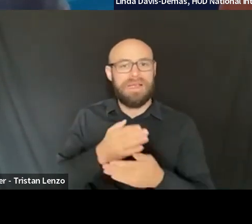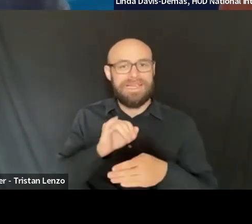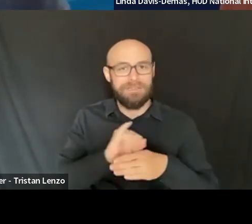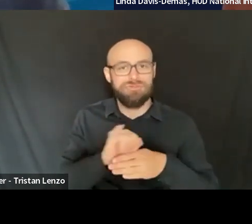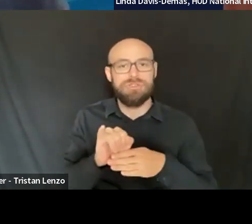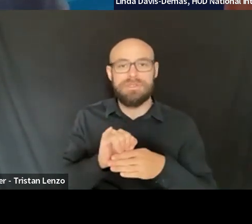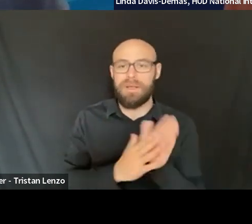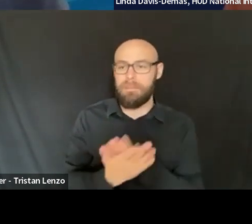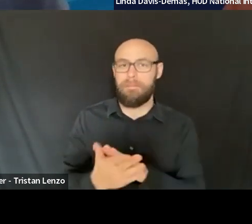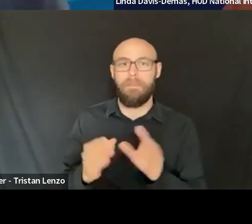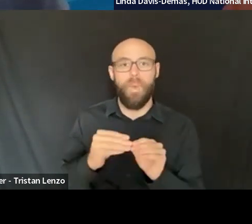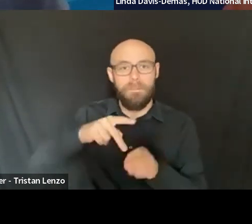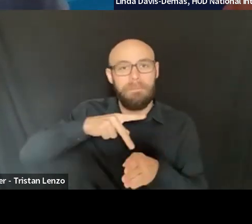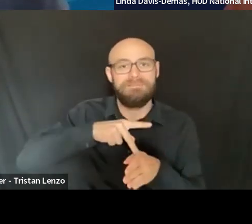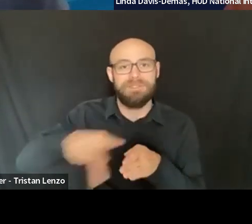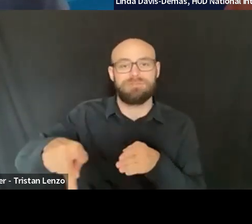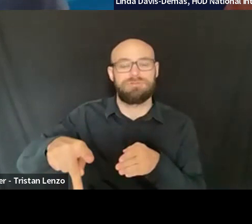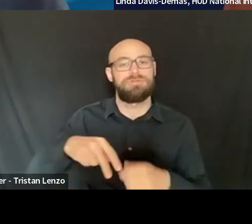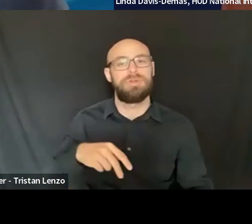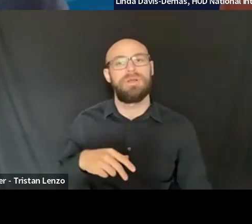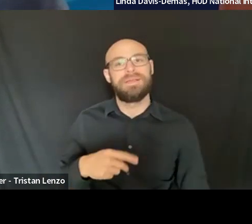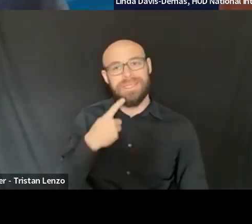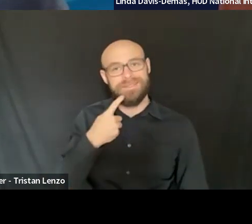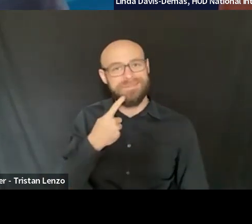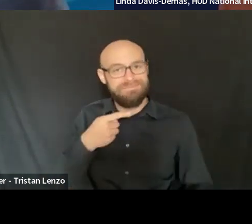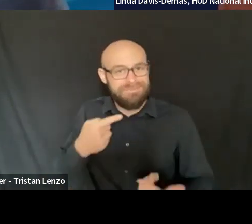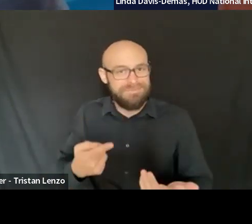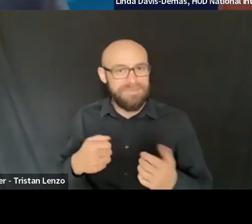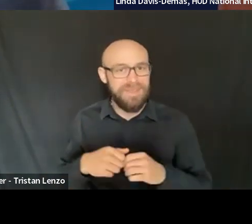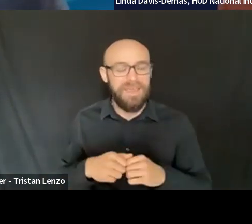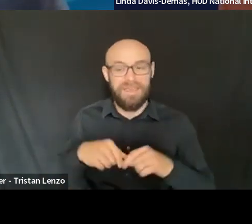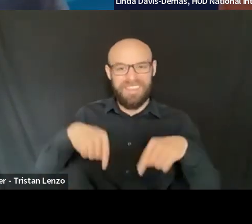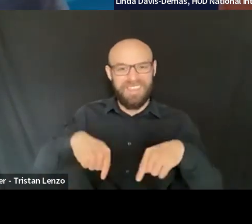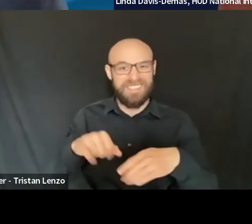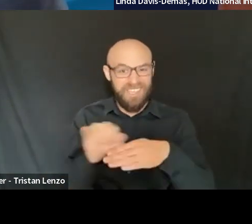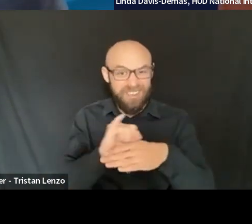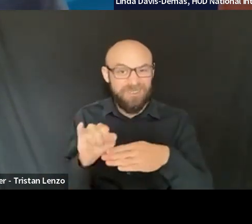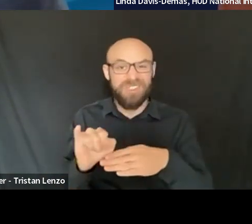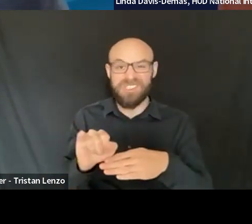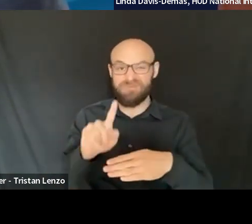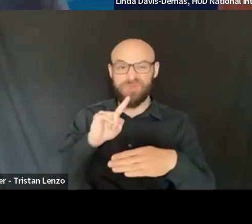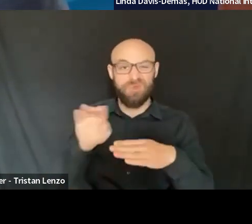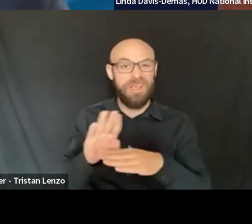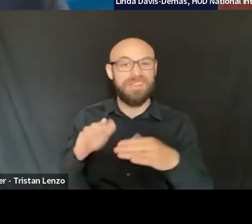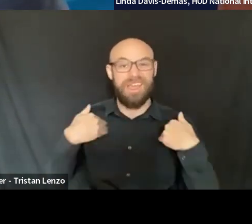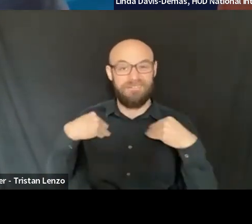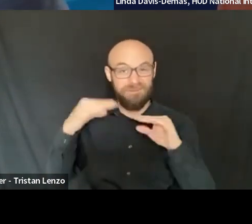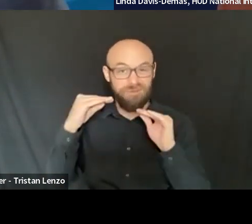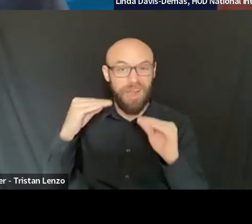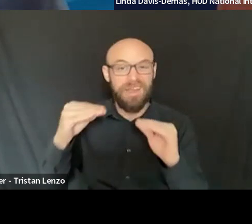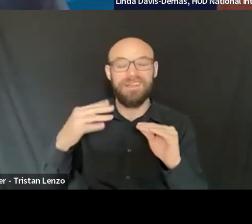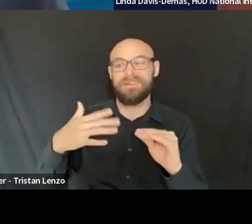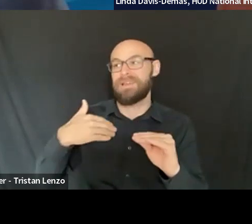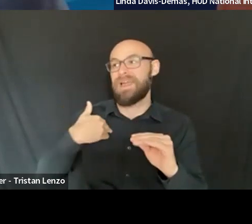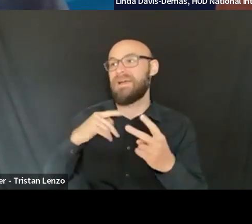us, it really says, hey, this is an industry, and there's training, and there's a